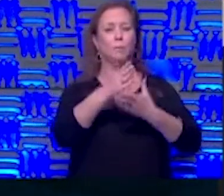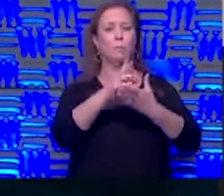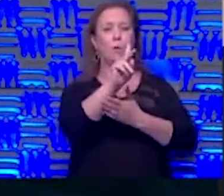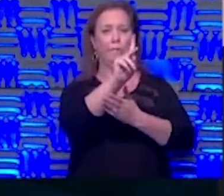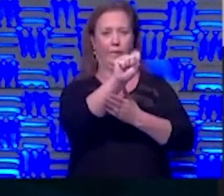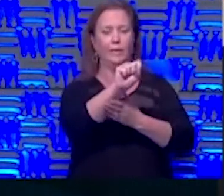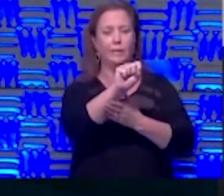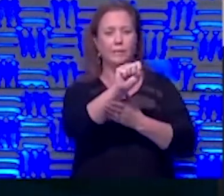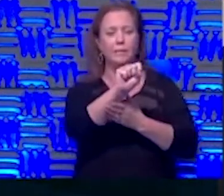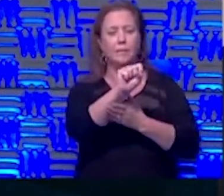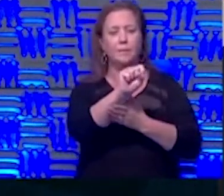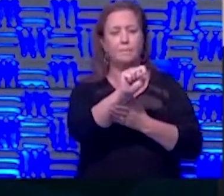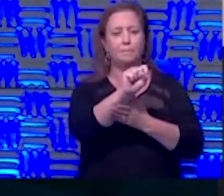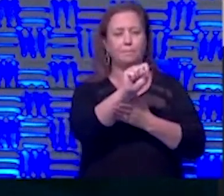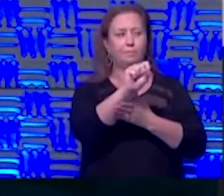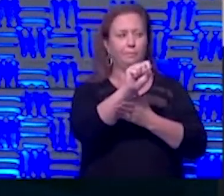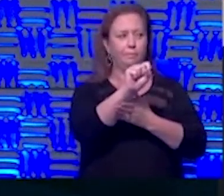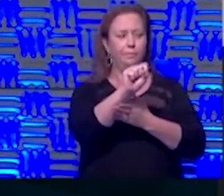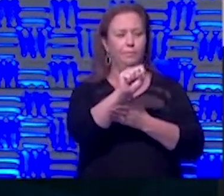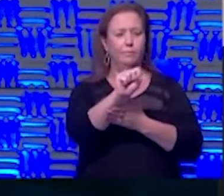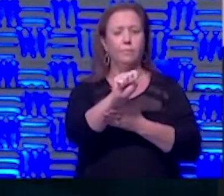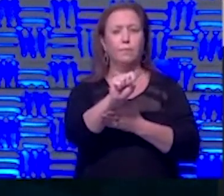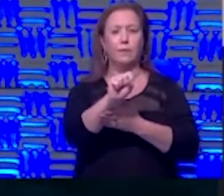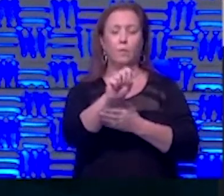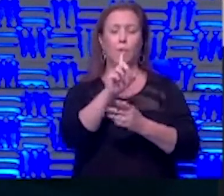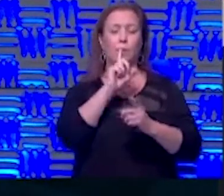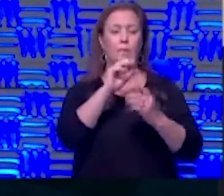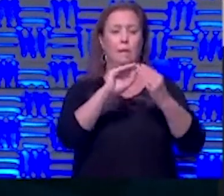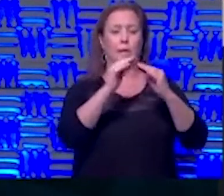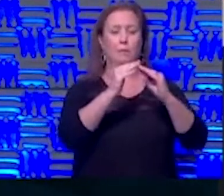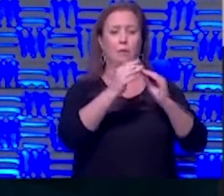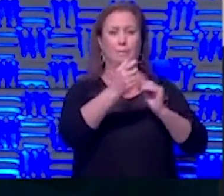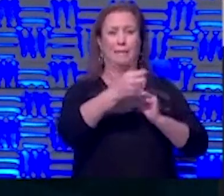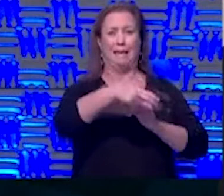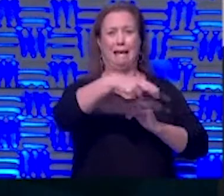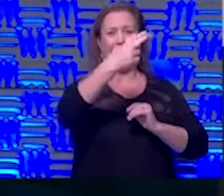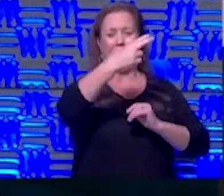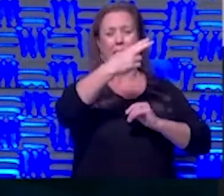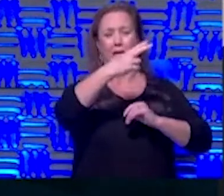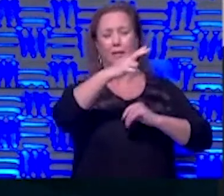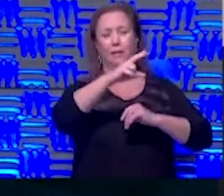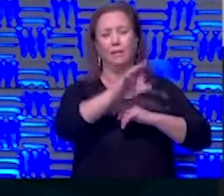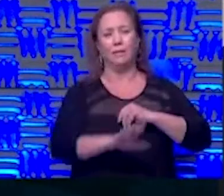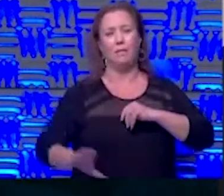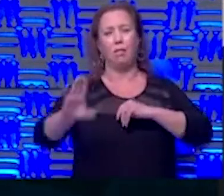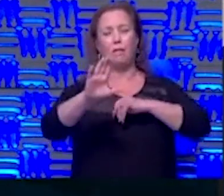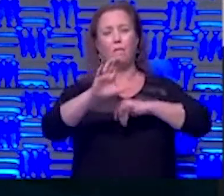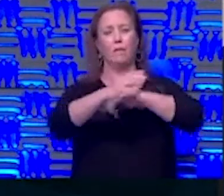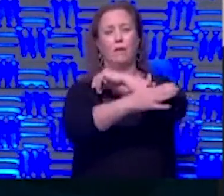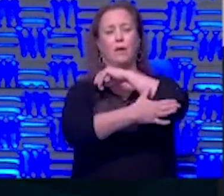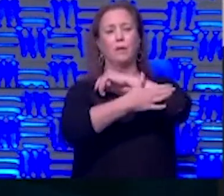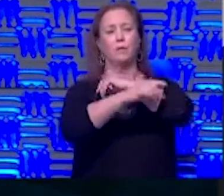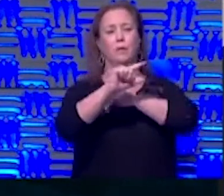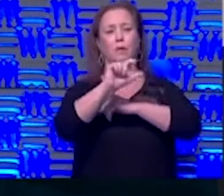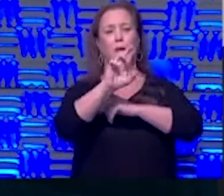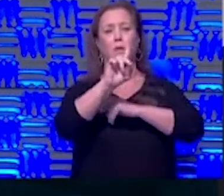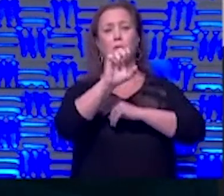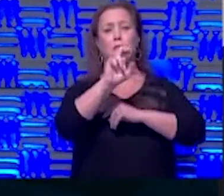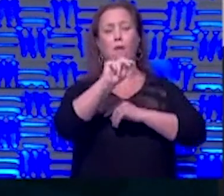Kansas, where the prevalence has been actually some of the highest in the nation in the Garden City